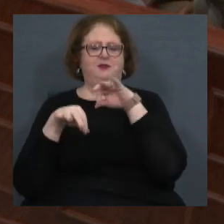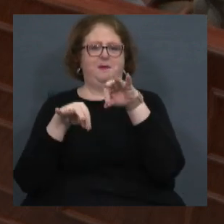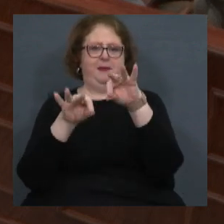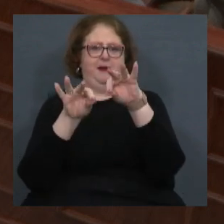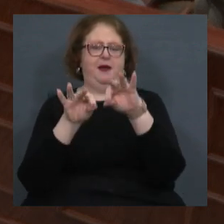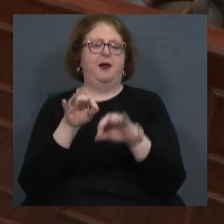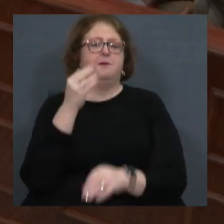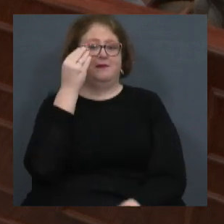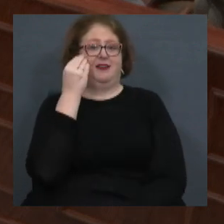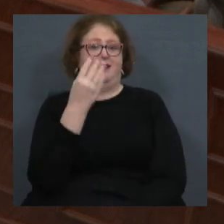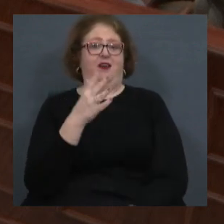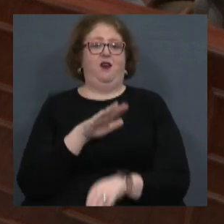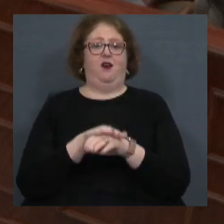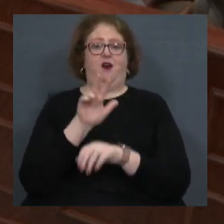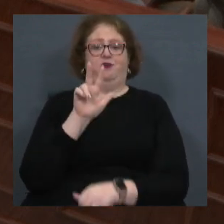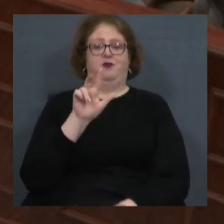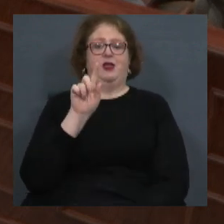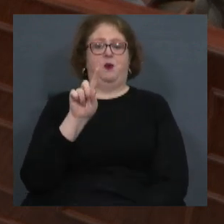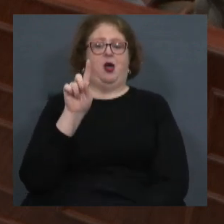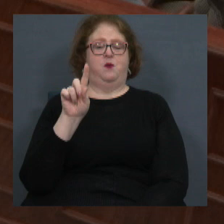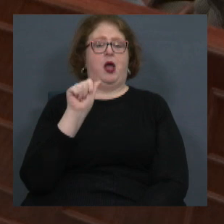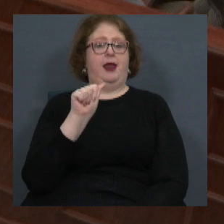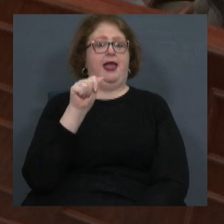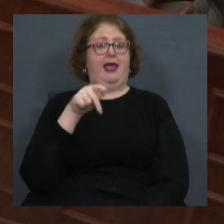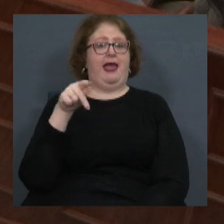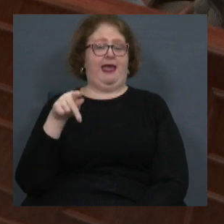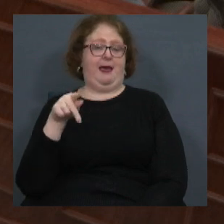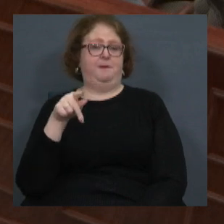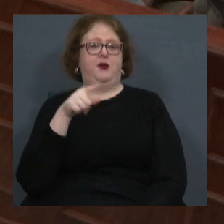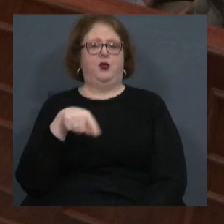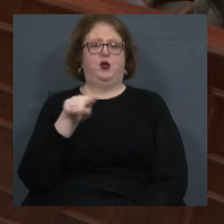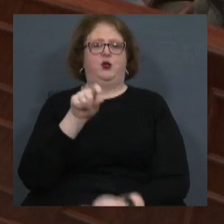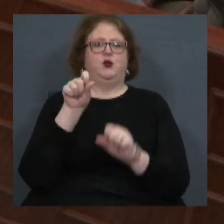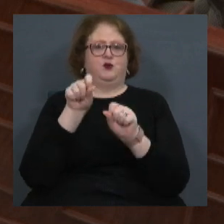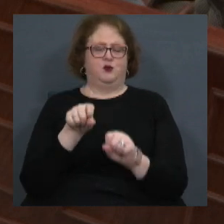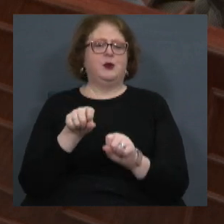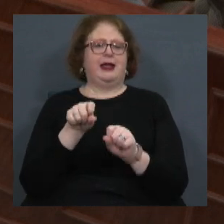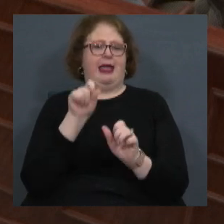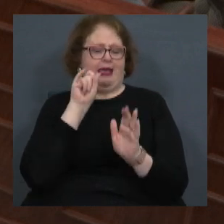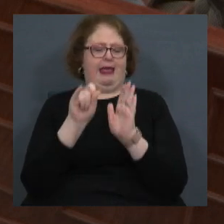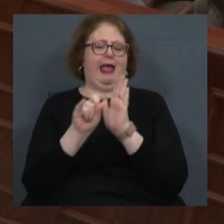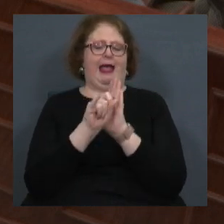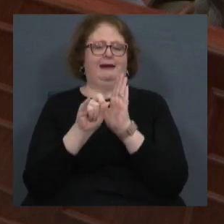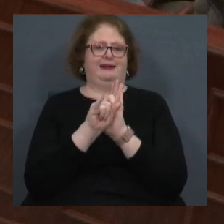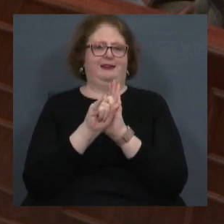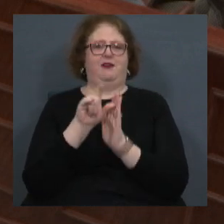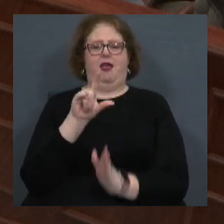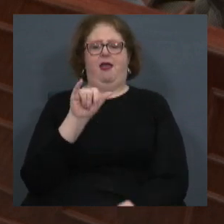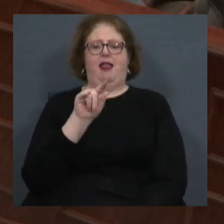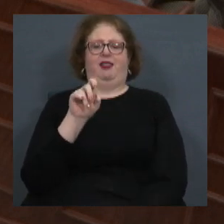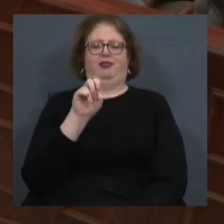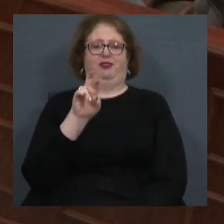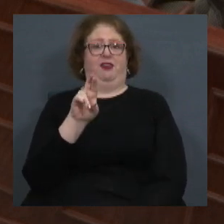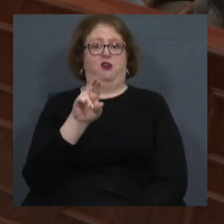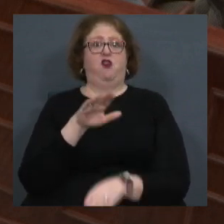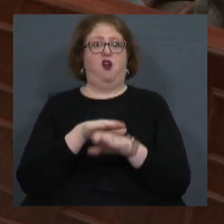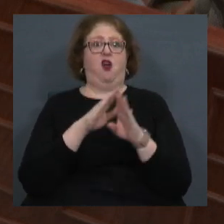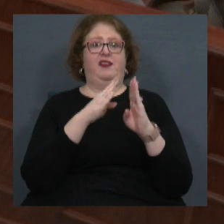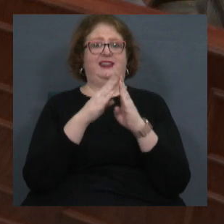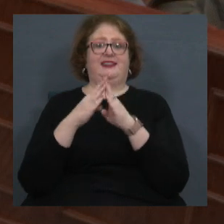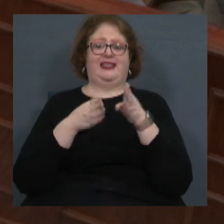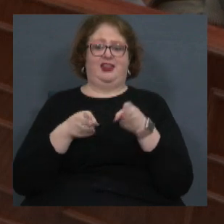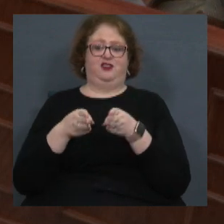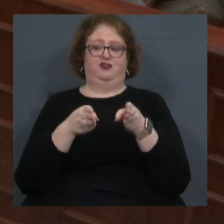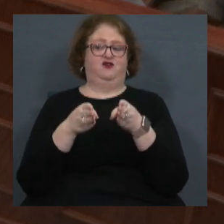app, there's an option for you to identify litter along city streets. That's something that's been up there. So if you see